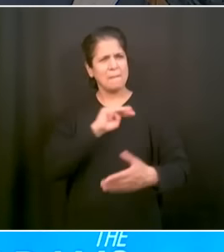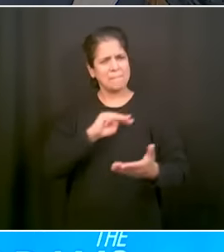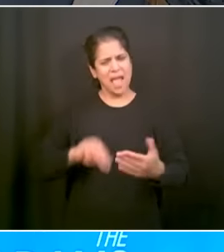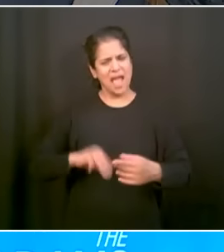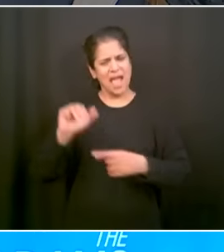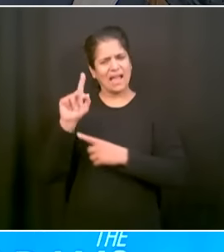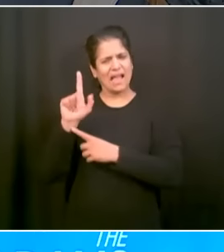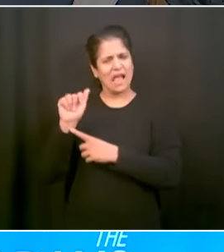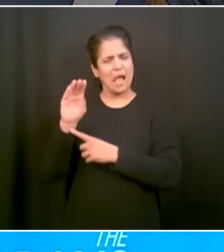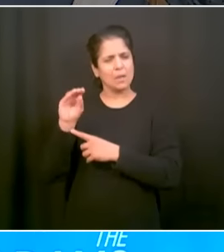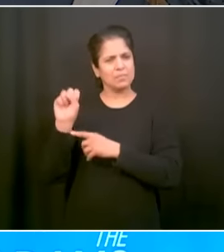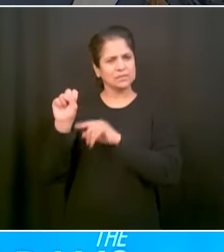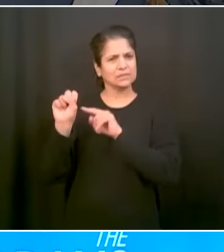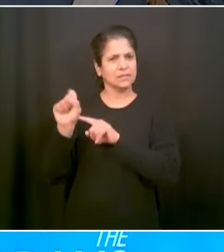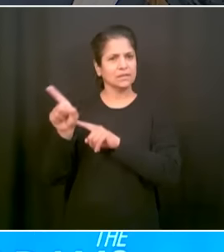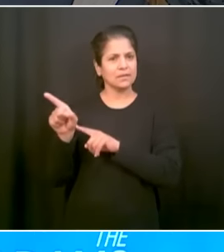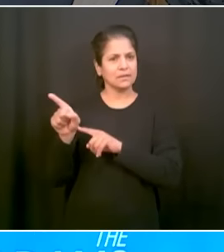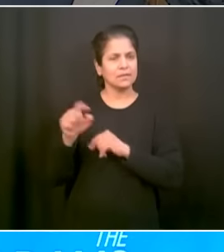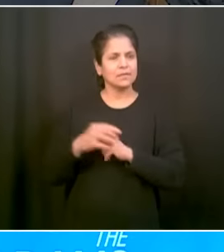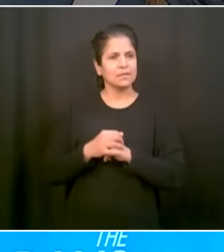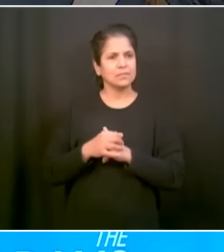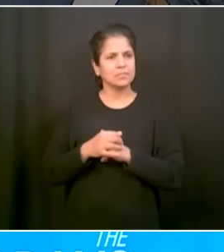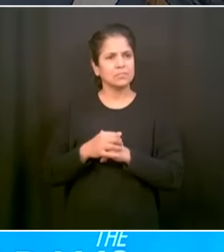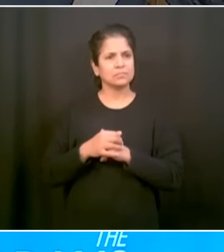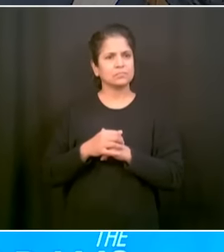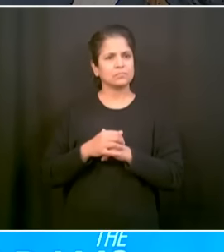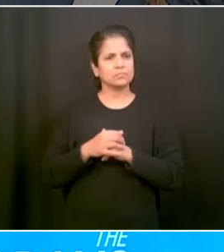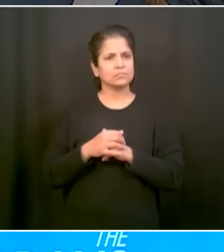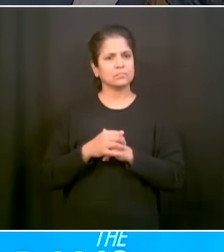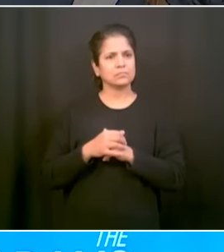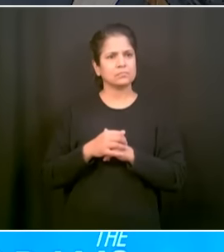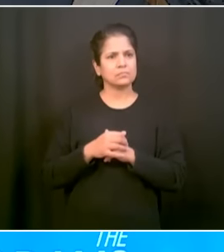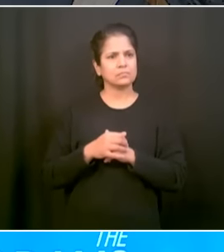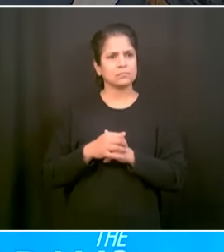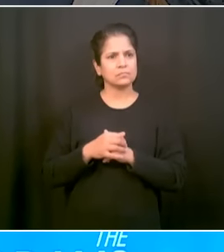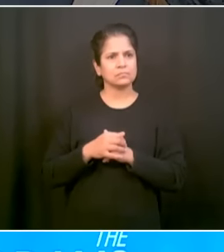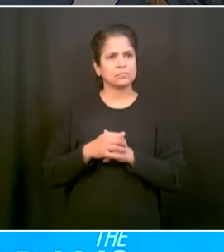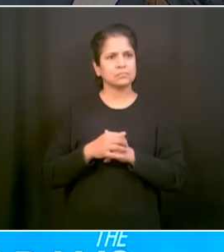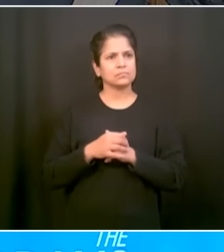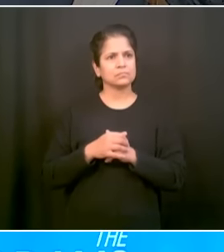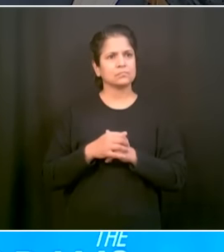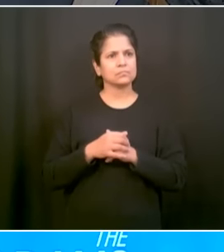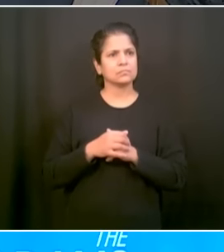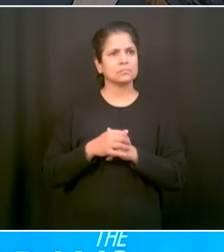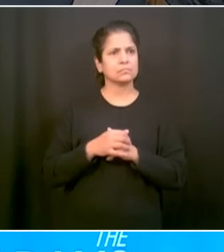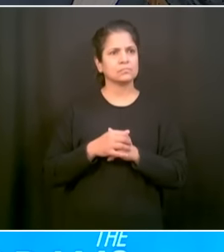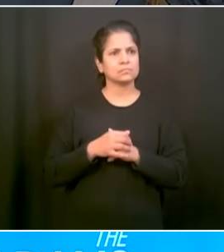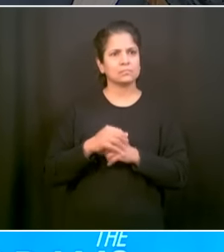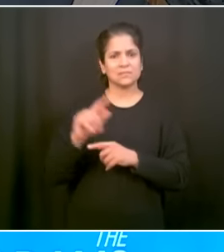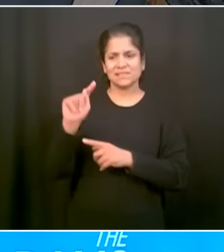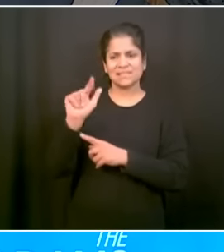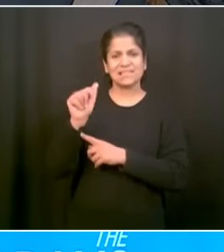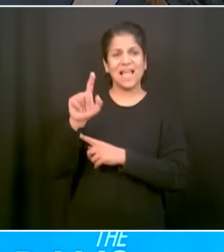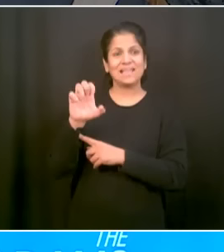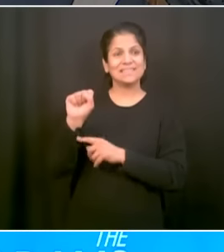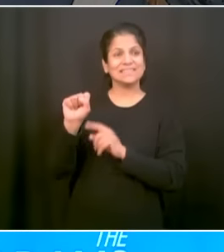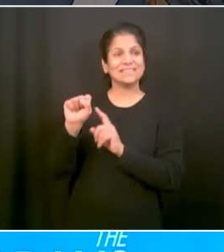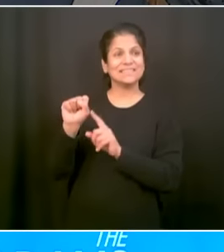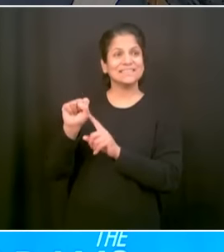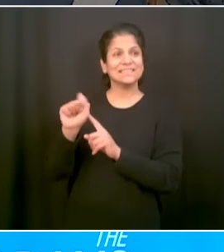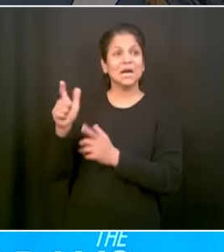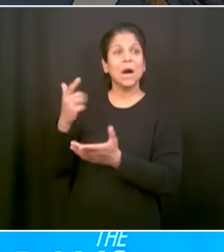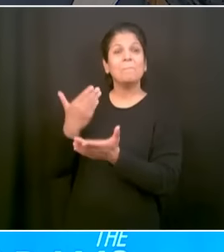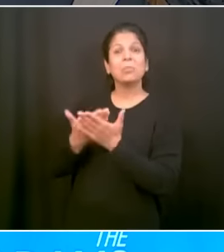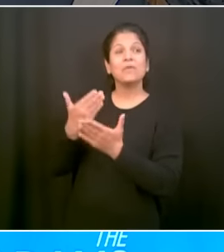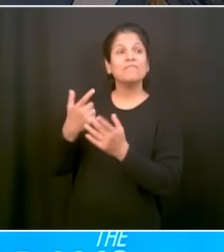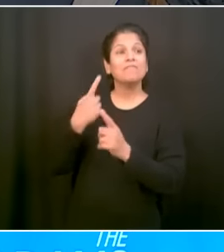conservative in his estimates of what the revenue would end up being, and then the tax receipts from high earners and from Wall Street bonuses